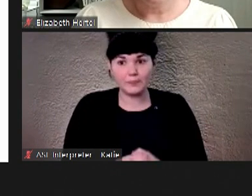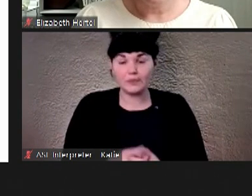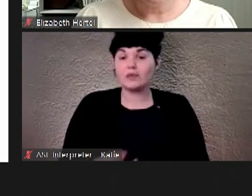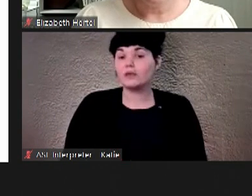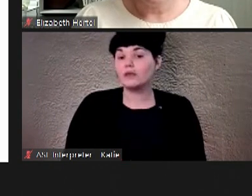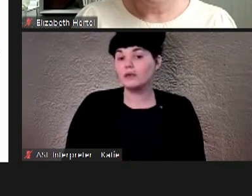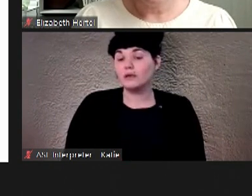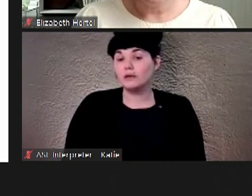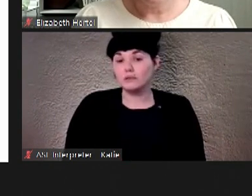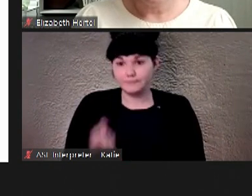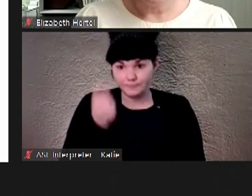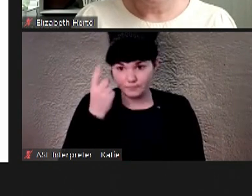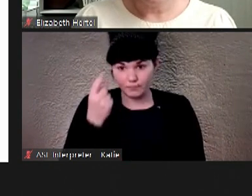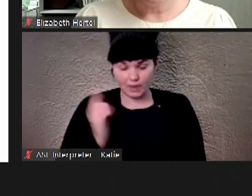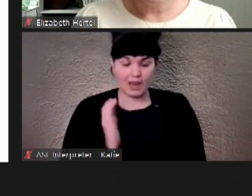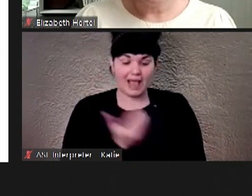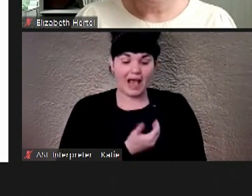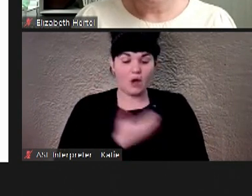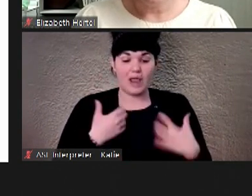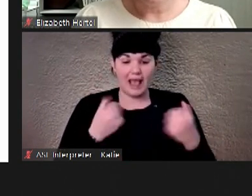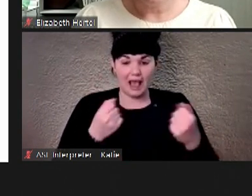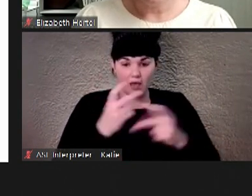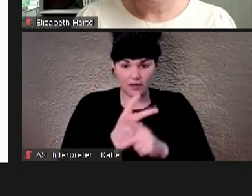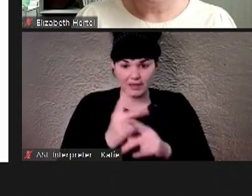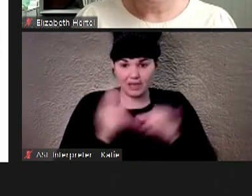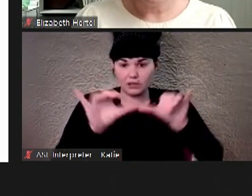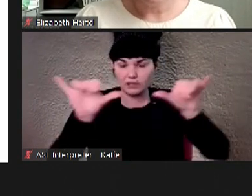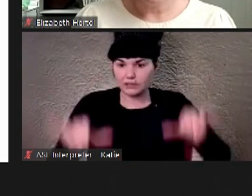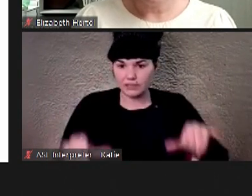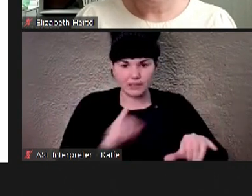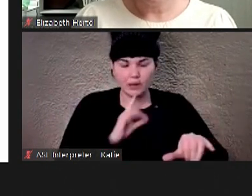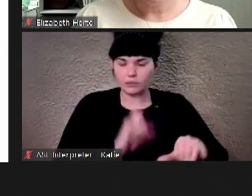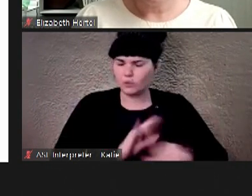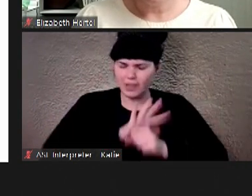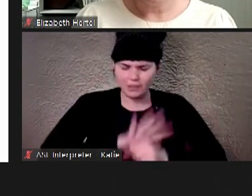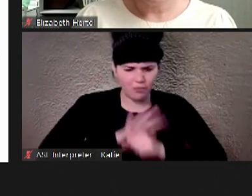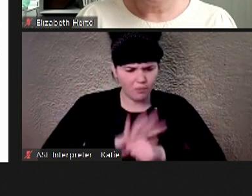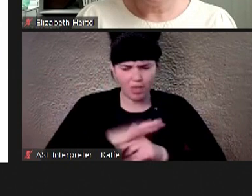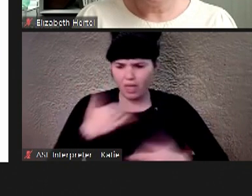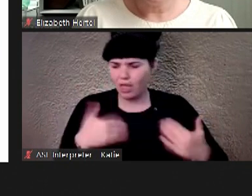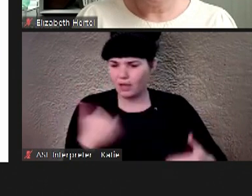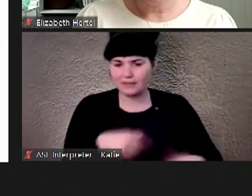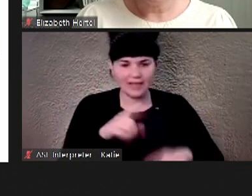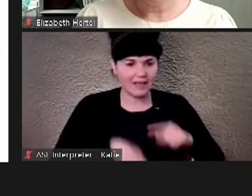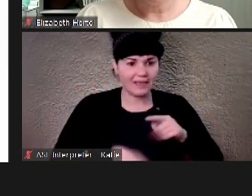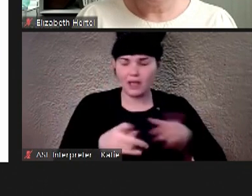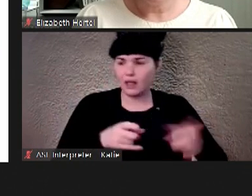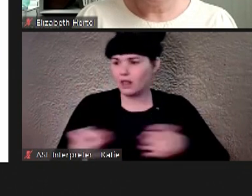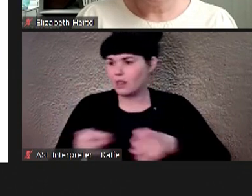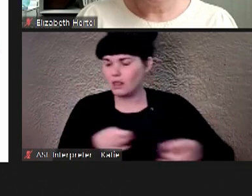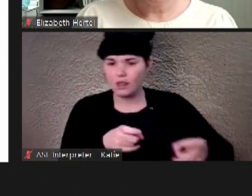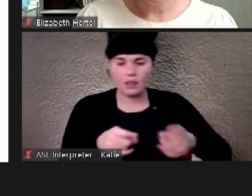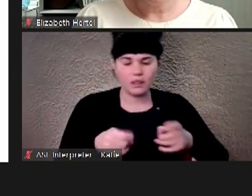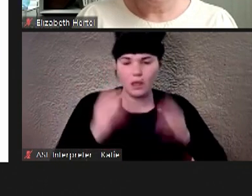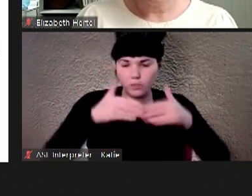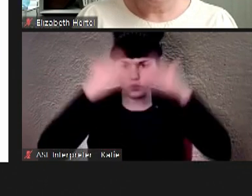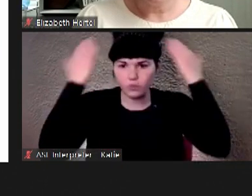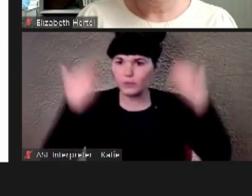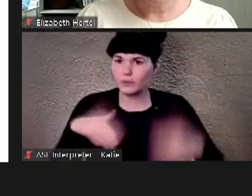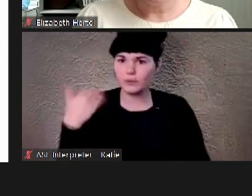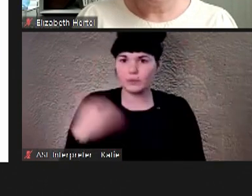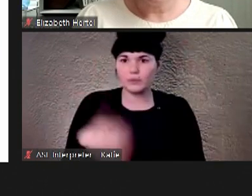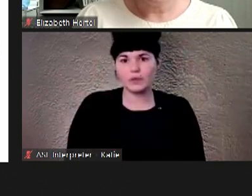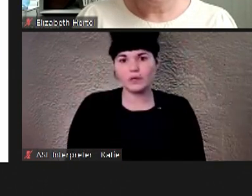healthcare systems are already under a great deal of strain, and that adding more cases, even if we didn't add